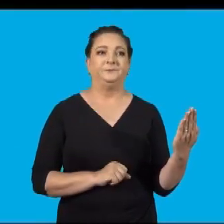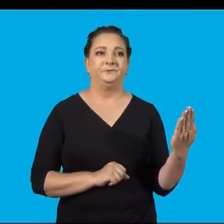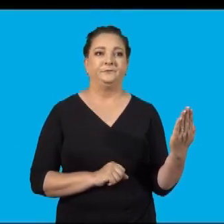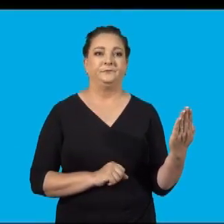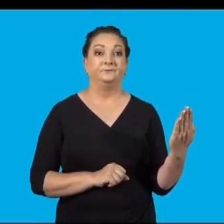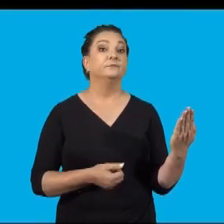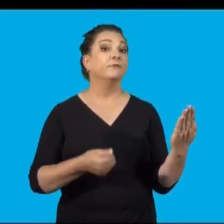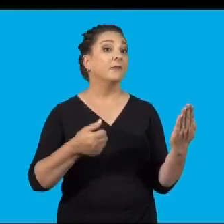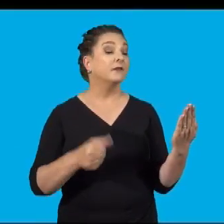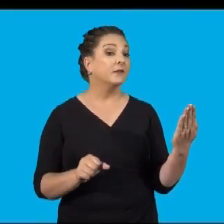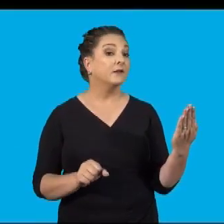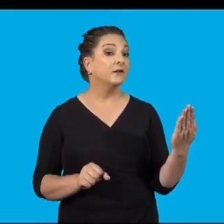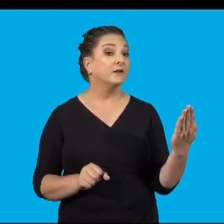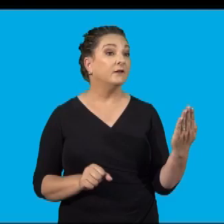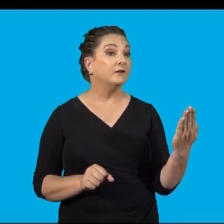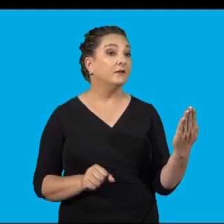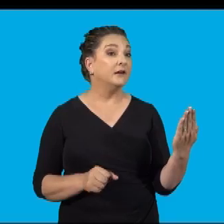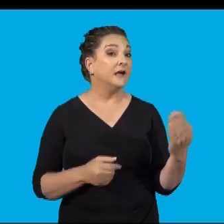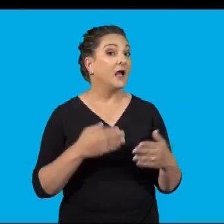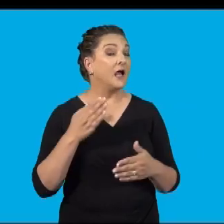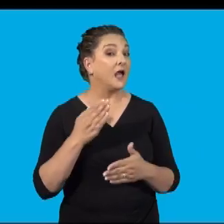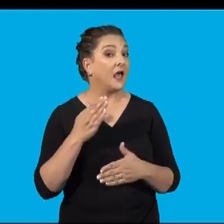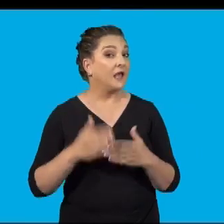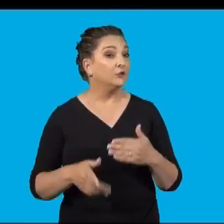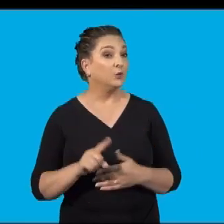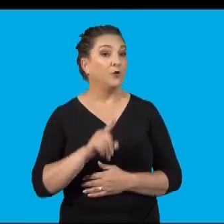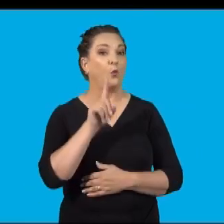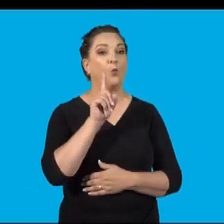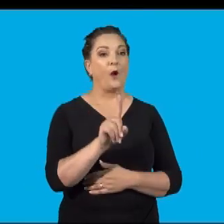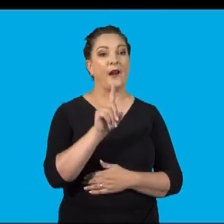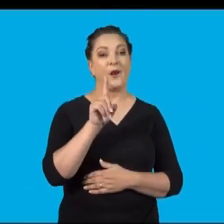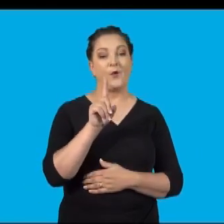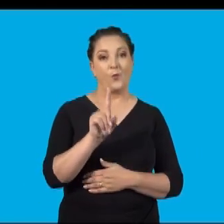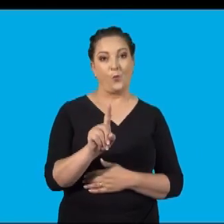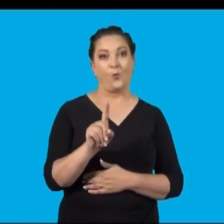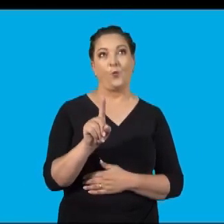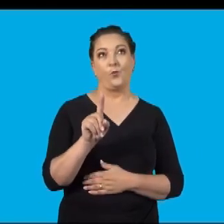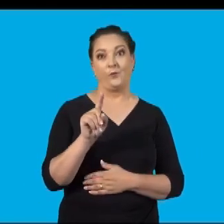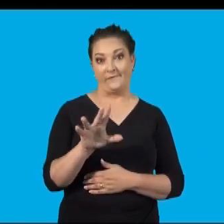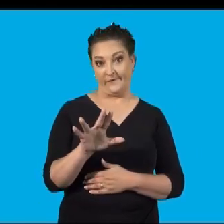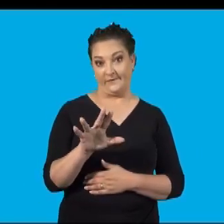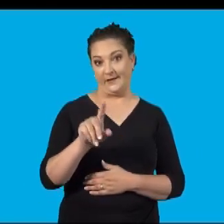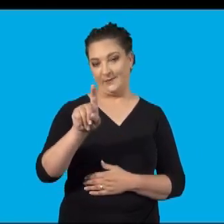70,560. And then I'm going to end up with 115,000.